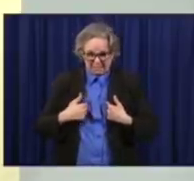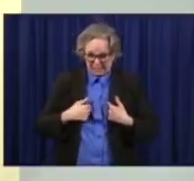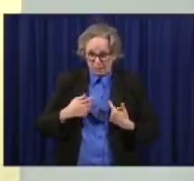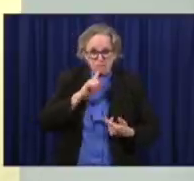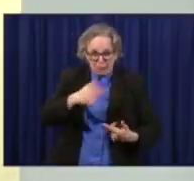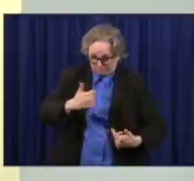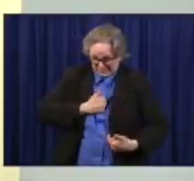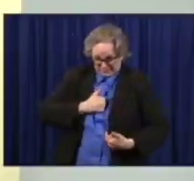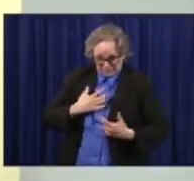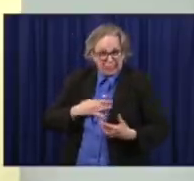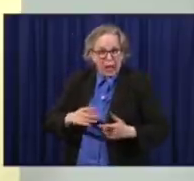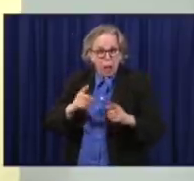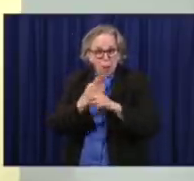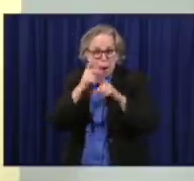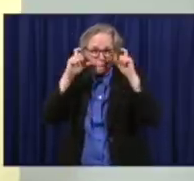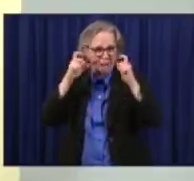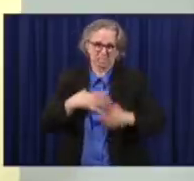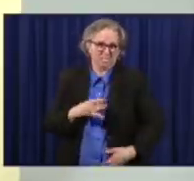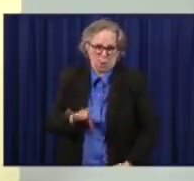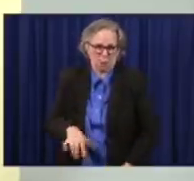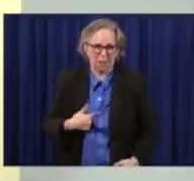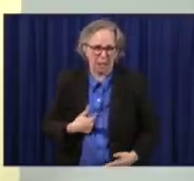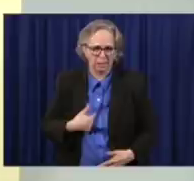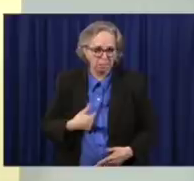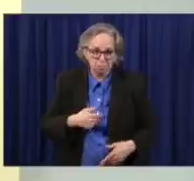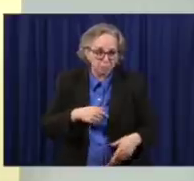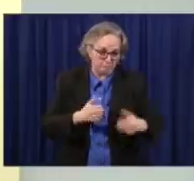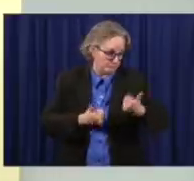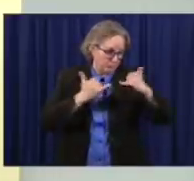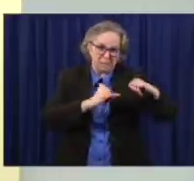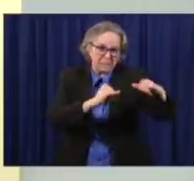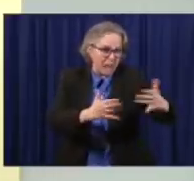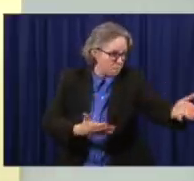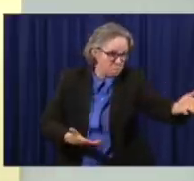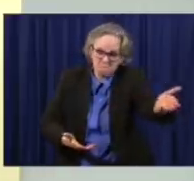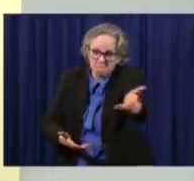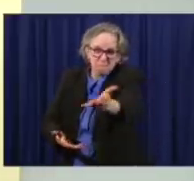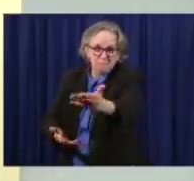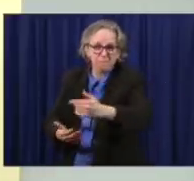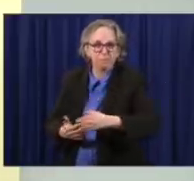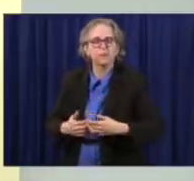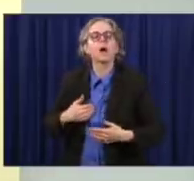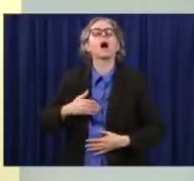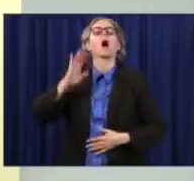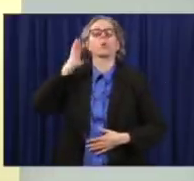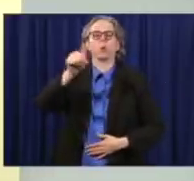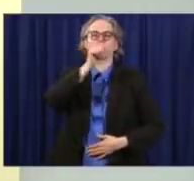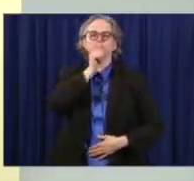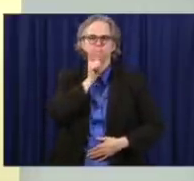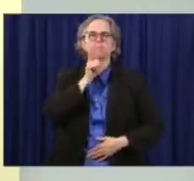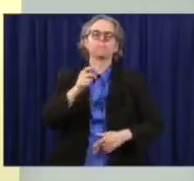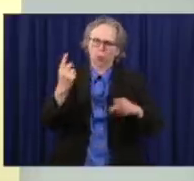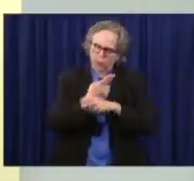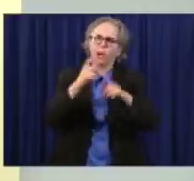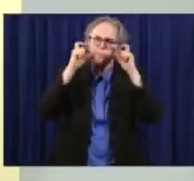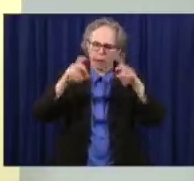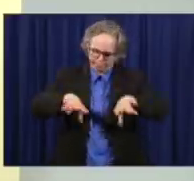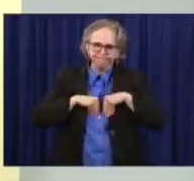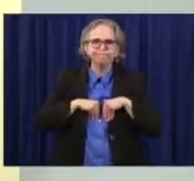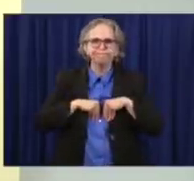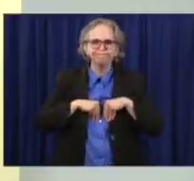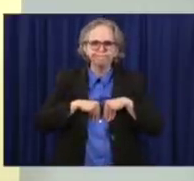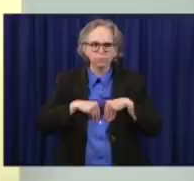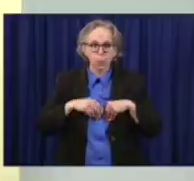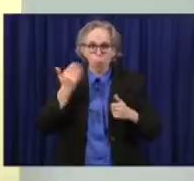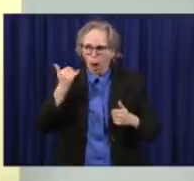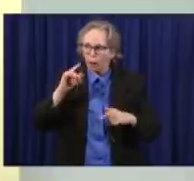don't enjoy wearing a mask. I know most of you don't enjoy wearing a mask, but I'm going to wear a mask. Not just because of the order,